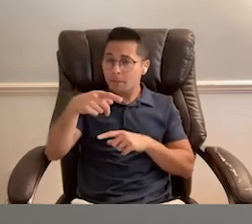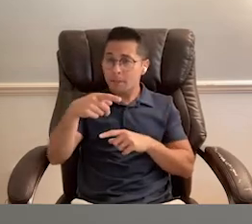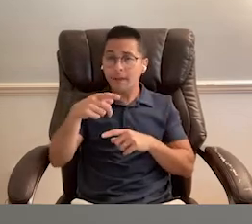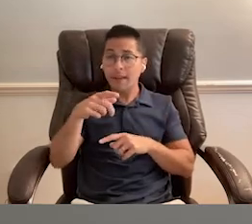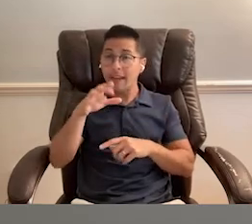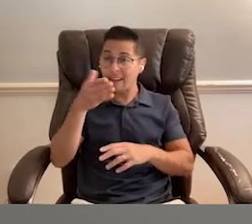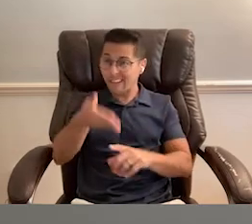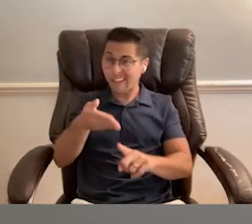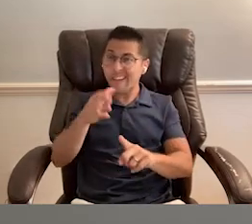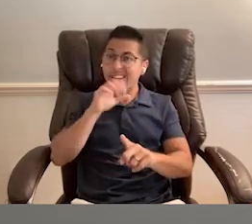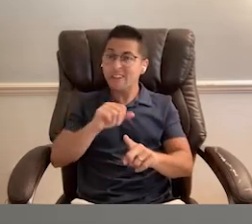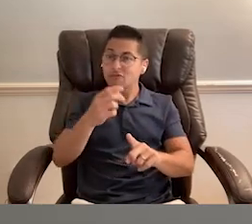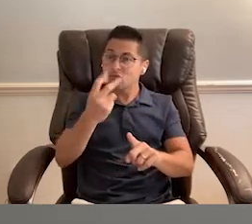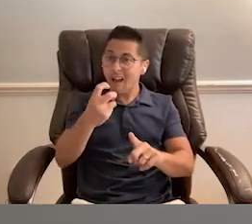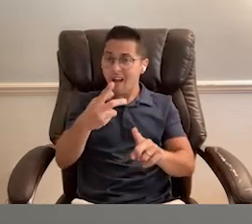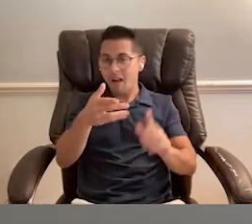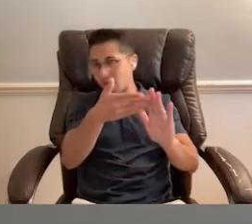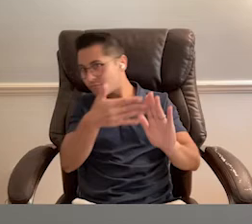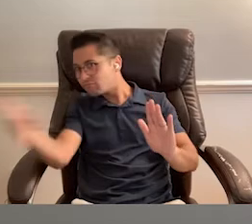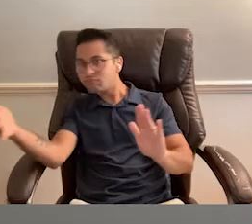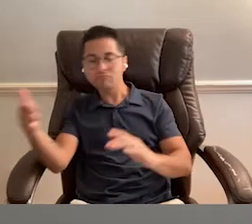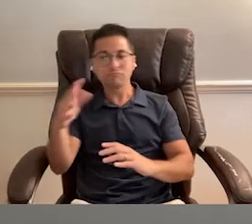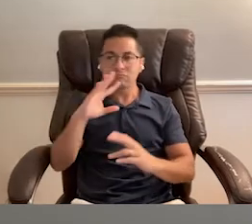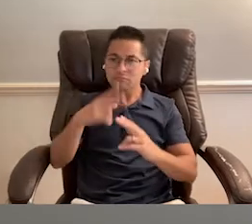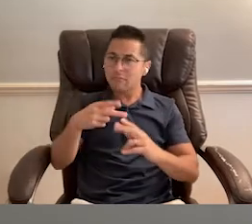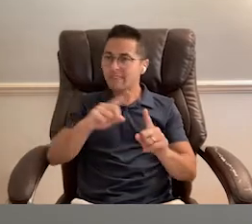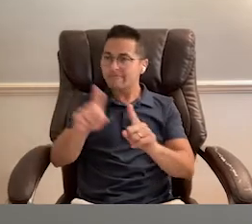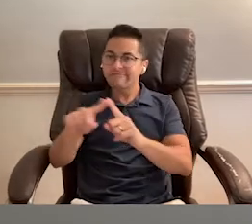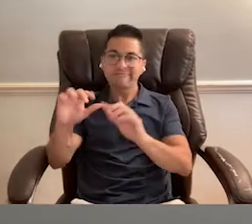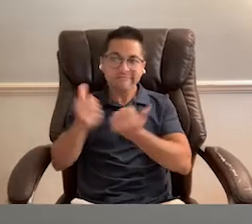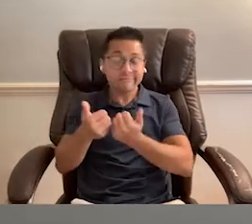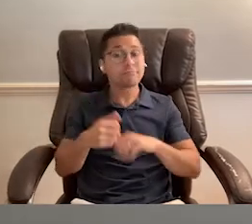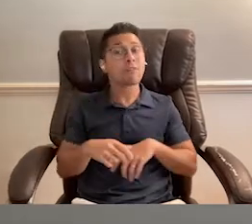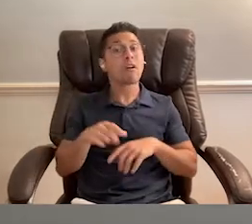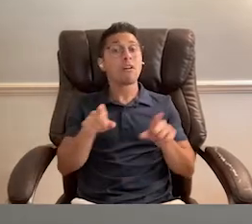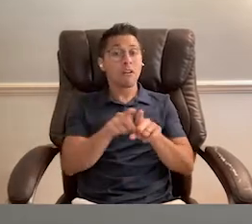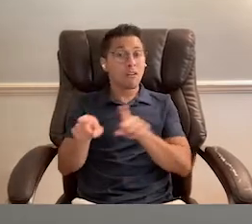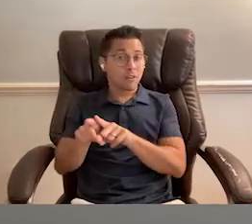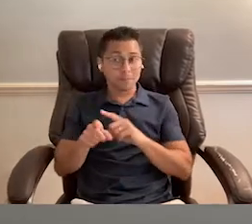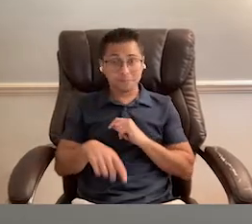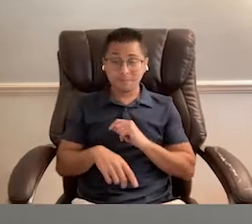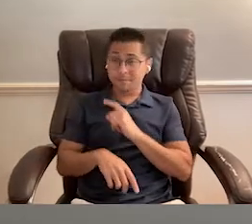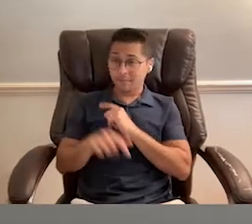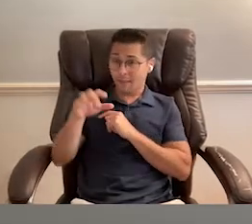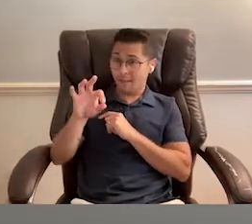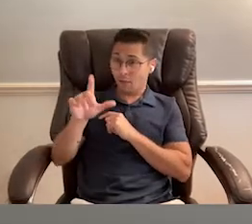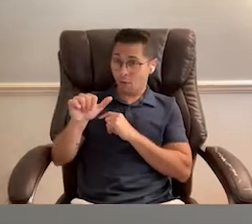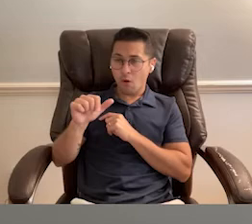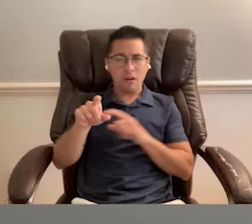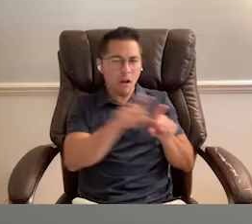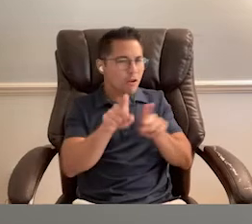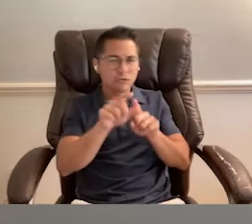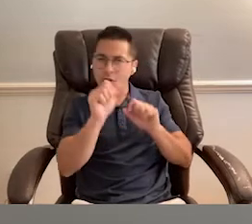year up from there regarding those different agencies. In addition, Florida in all